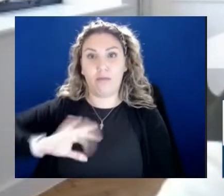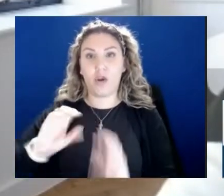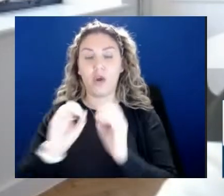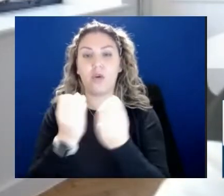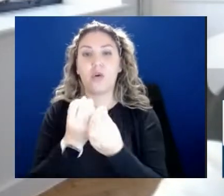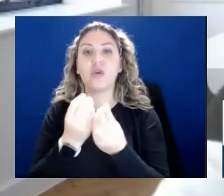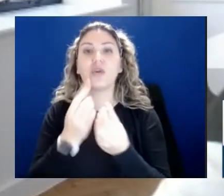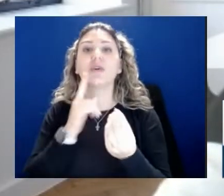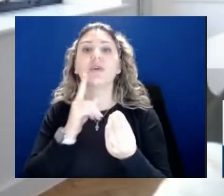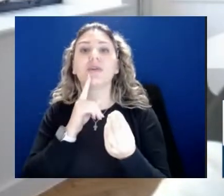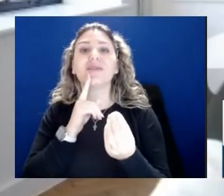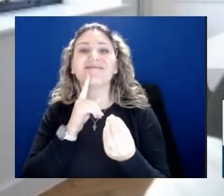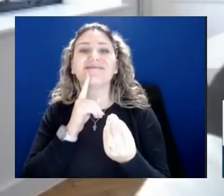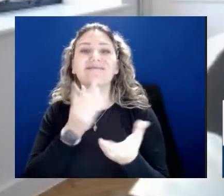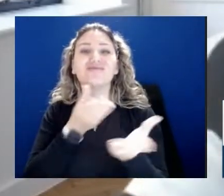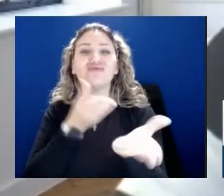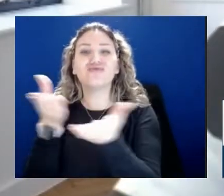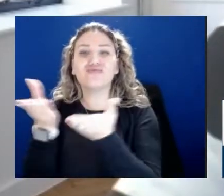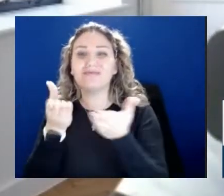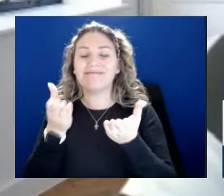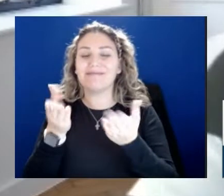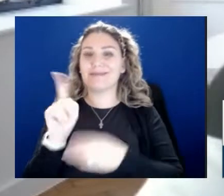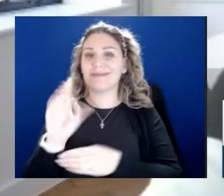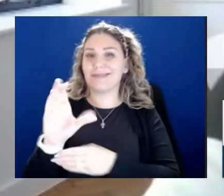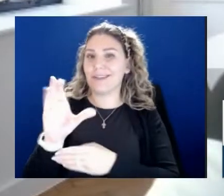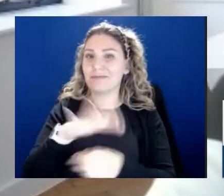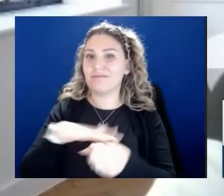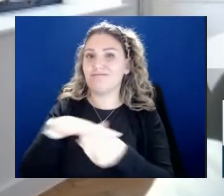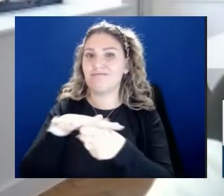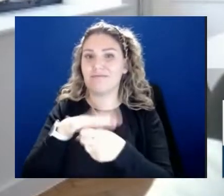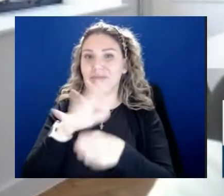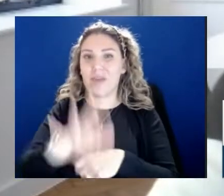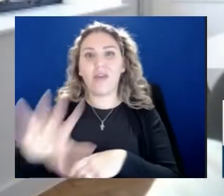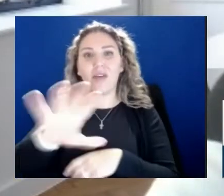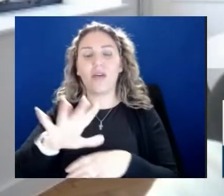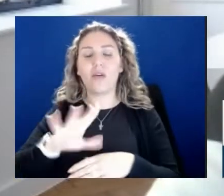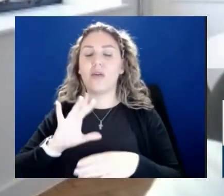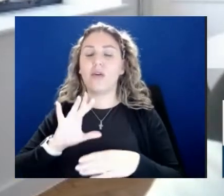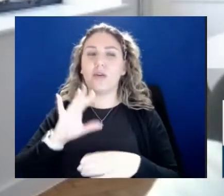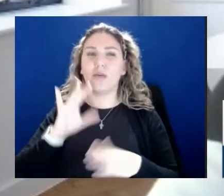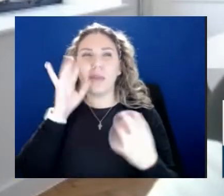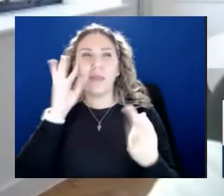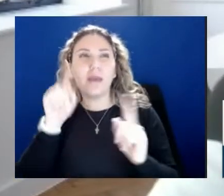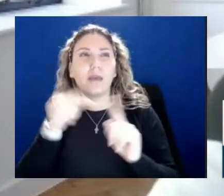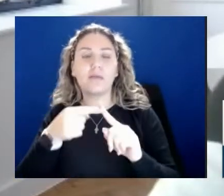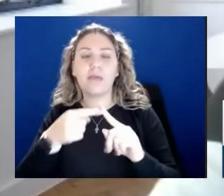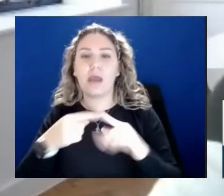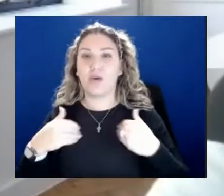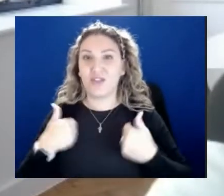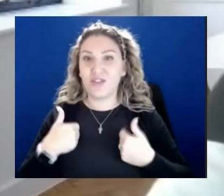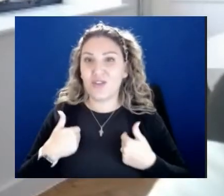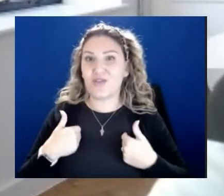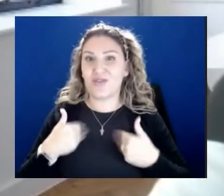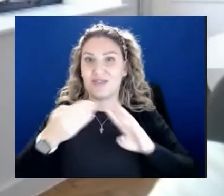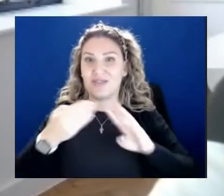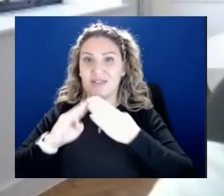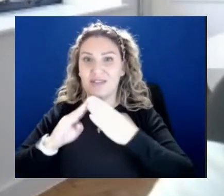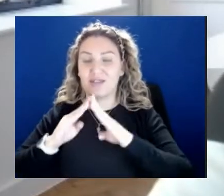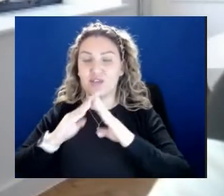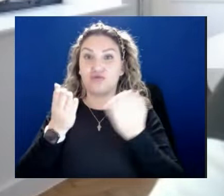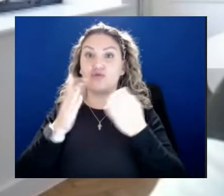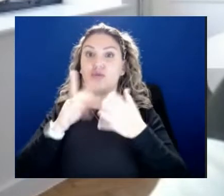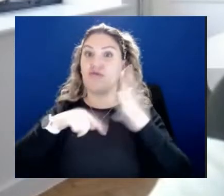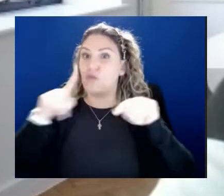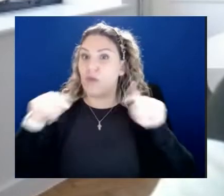metropolitan area. Primarily, particularly as we think about youth in our city, we offer a variety of services as it relates